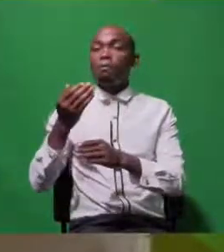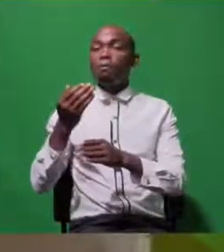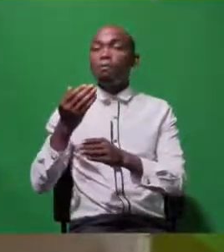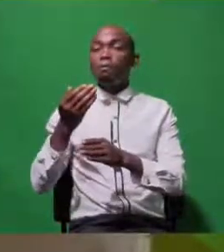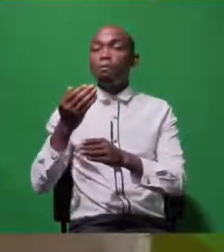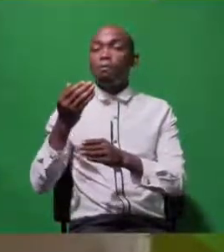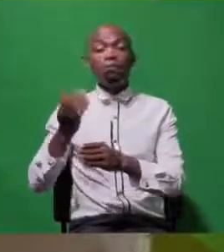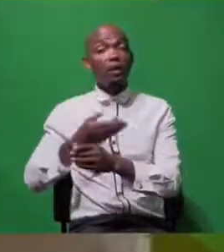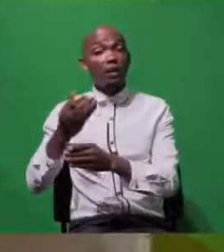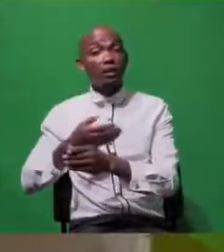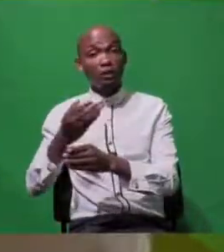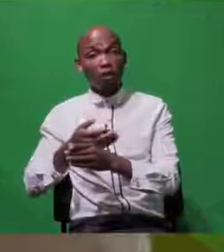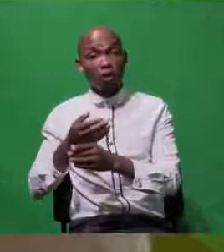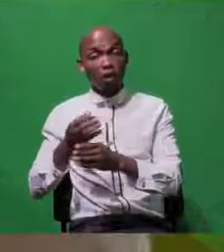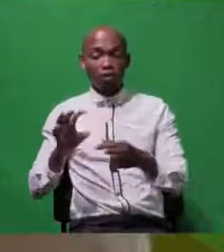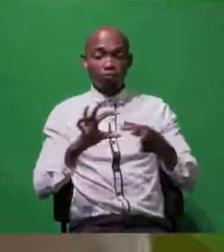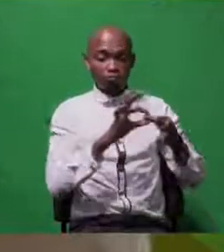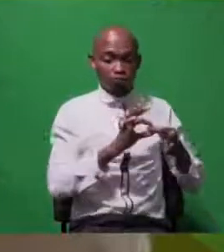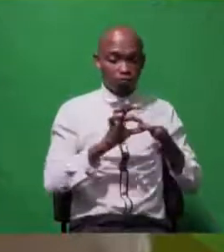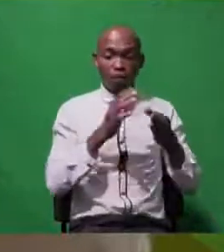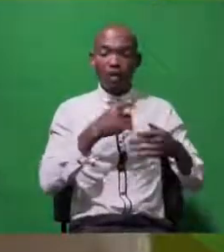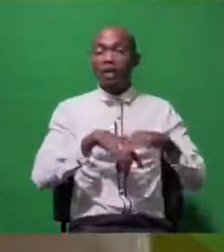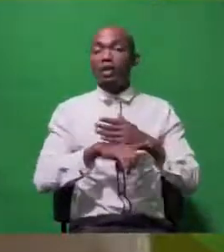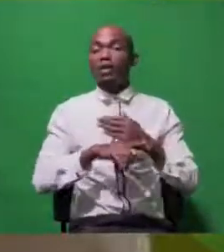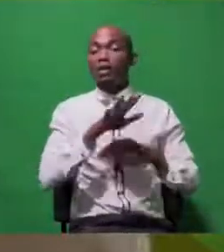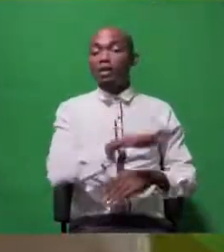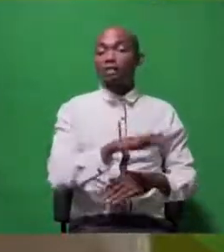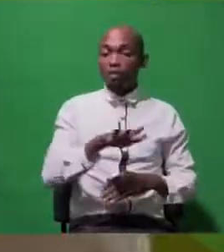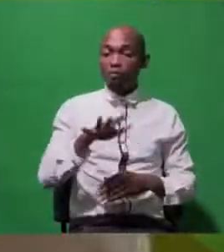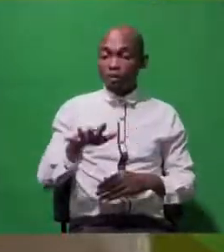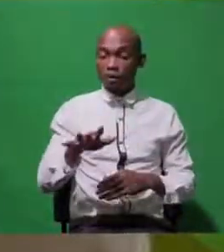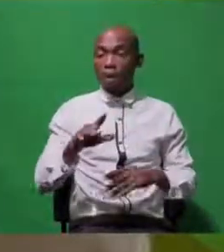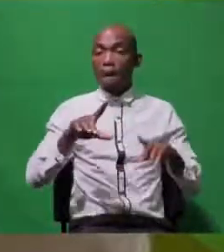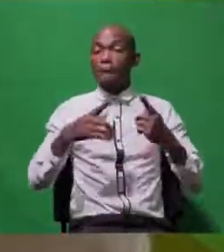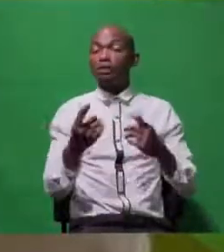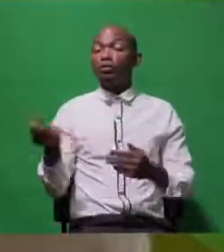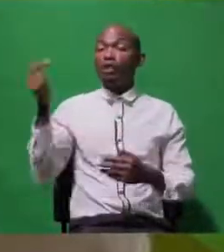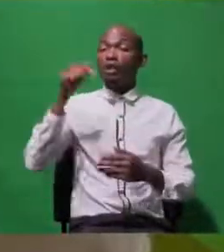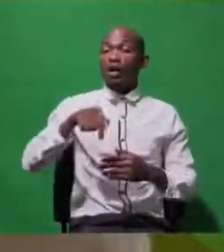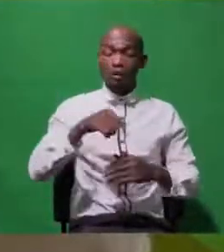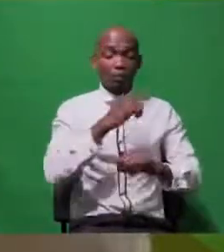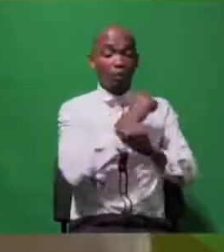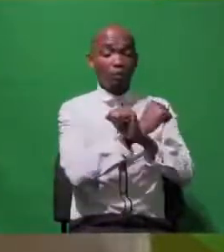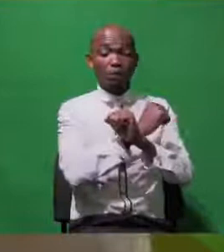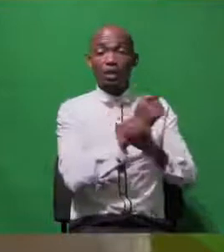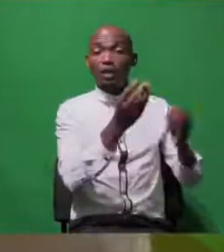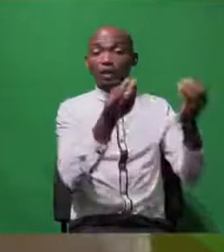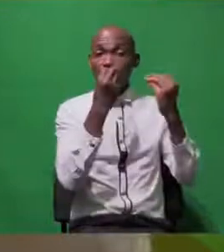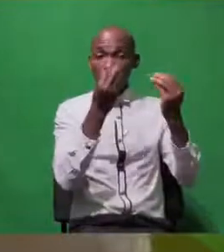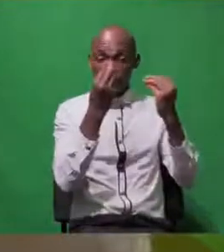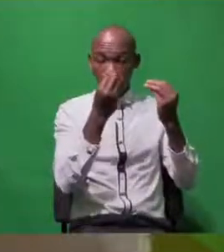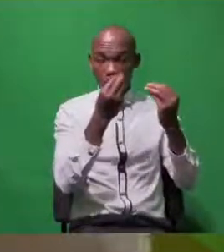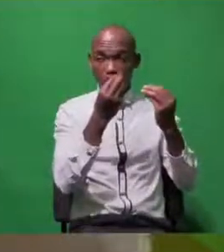the environment. But the introduction of colonial education, which was formal, aimed